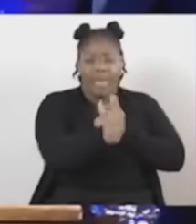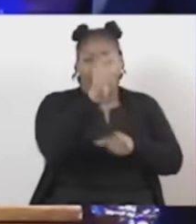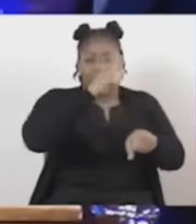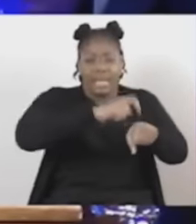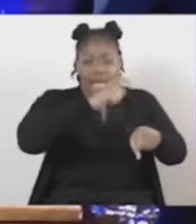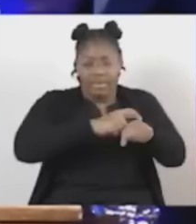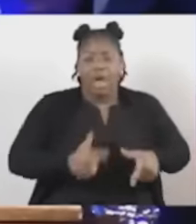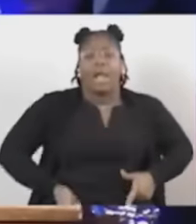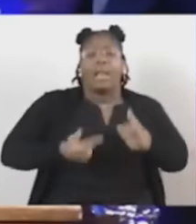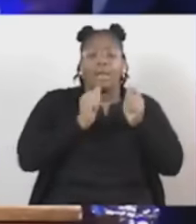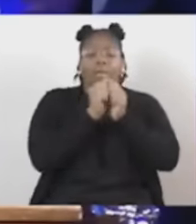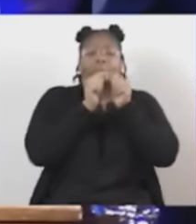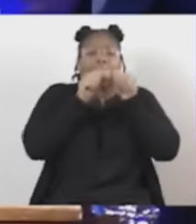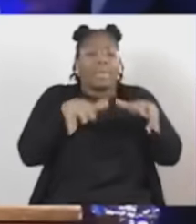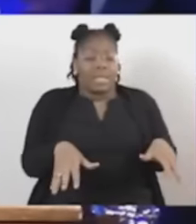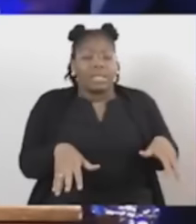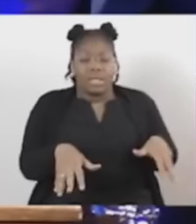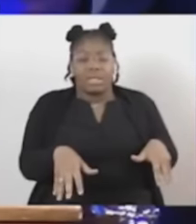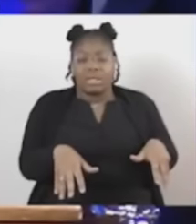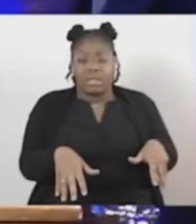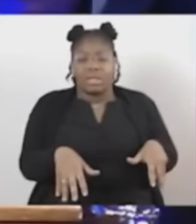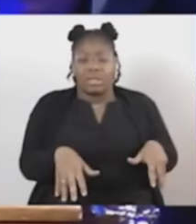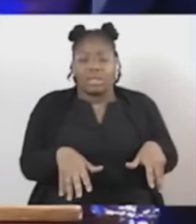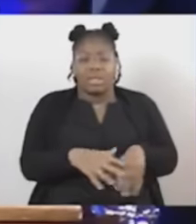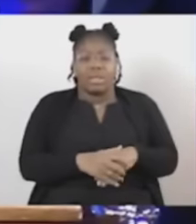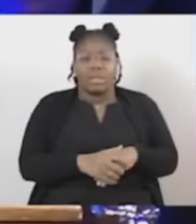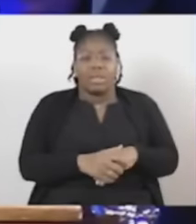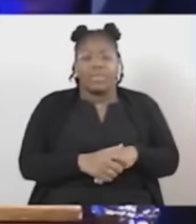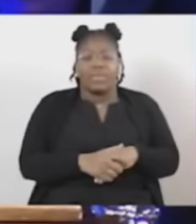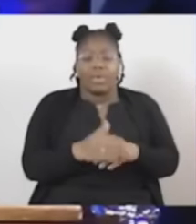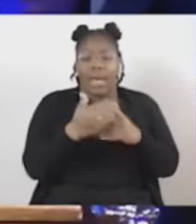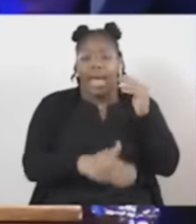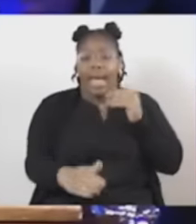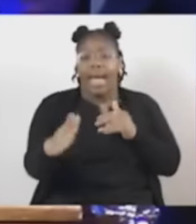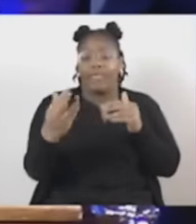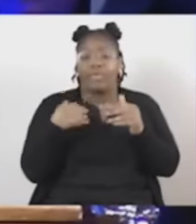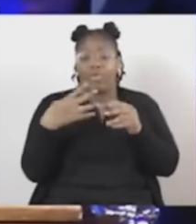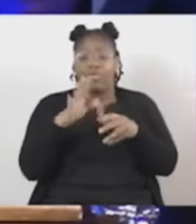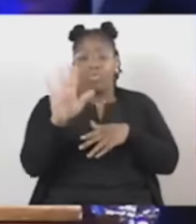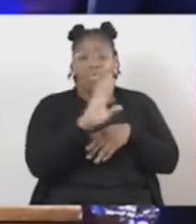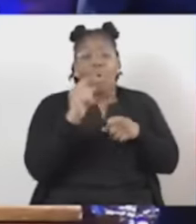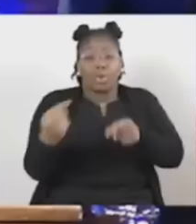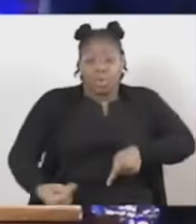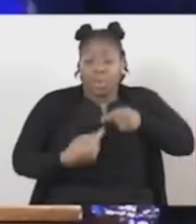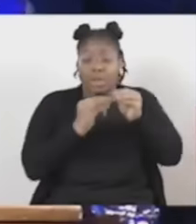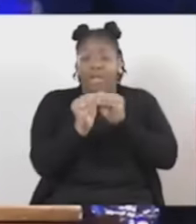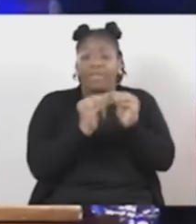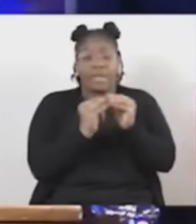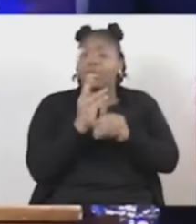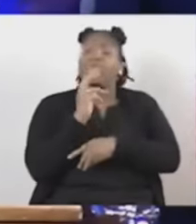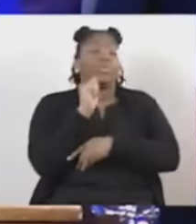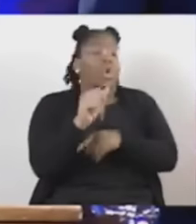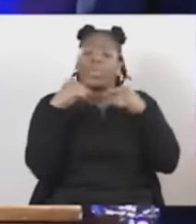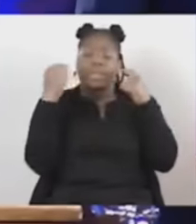So go and live with the blessing of having your loose threads tightened and sewn back into the garment of your life by the needle of my grace and mercy, and go and